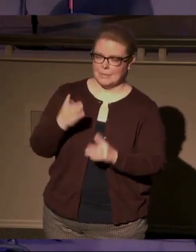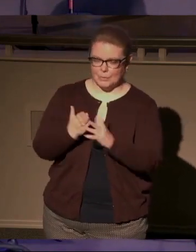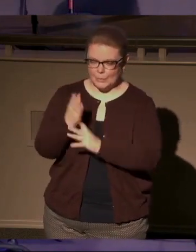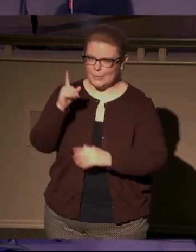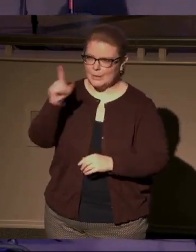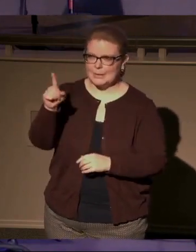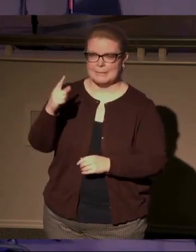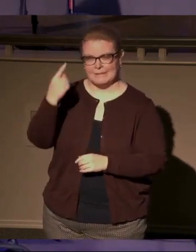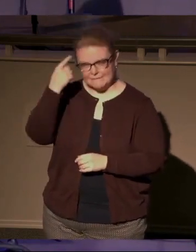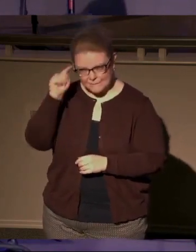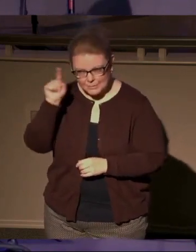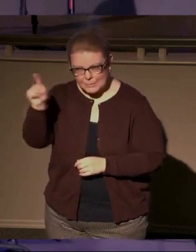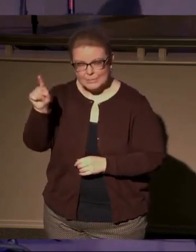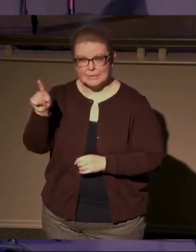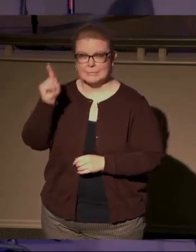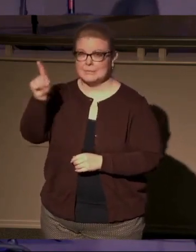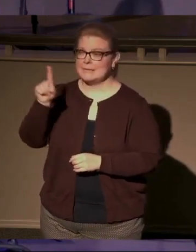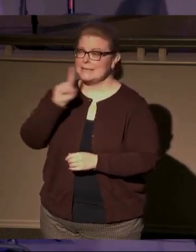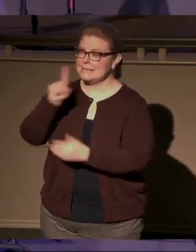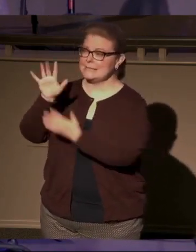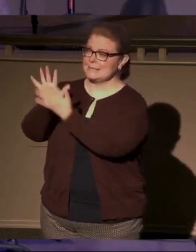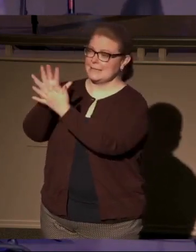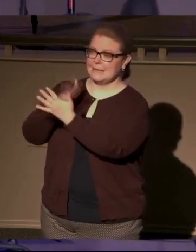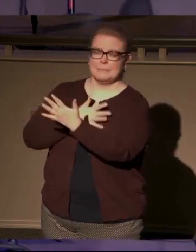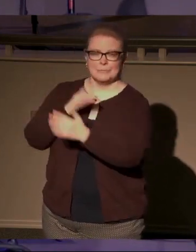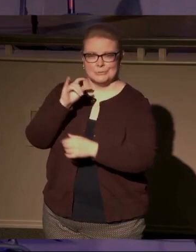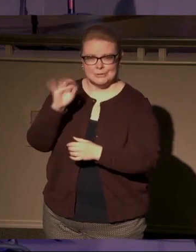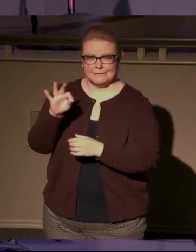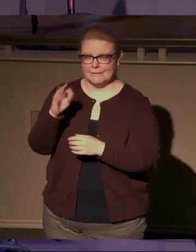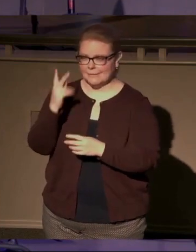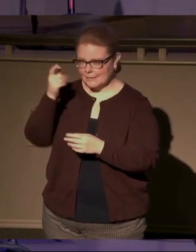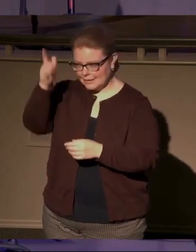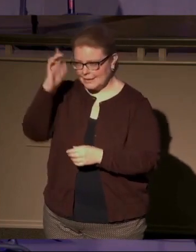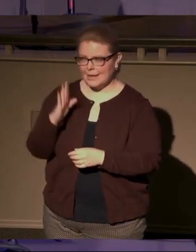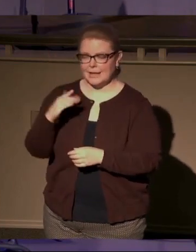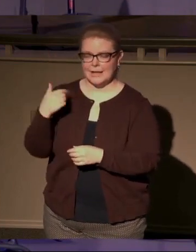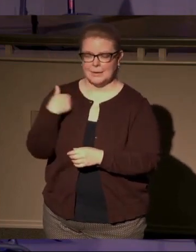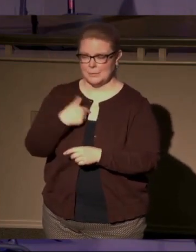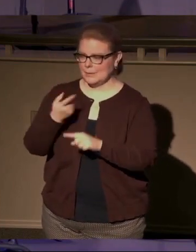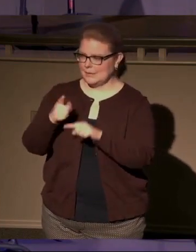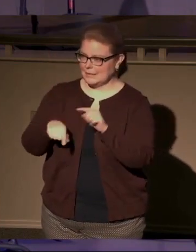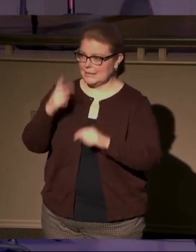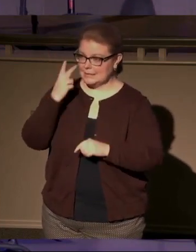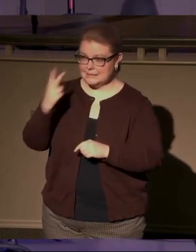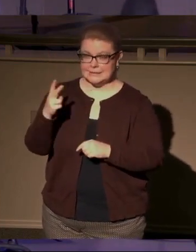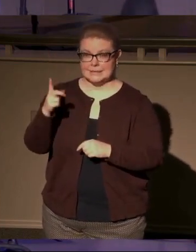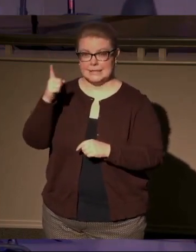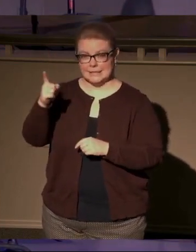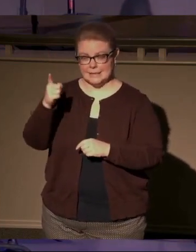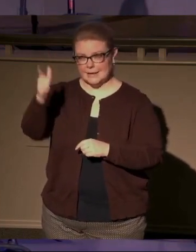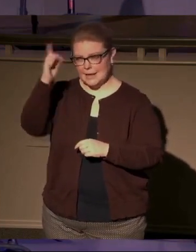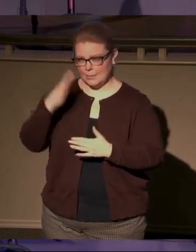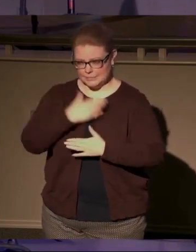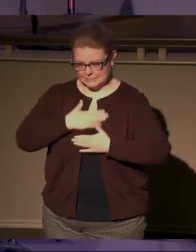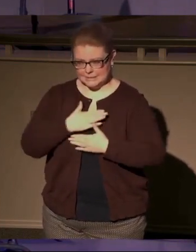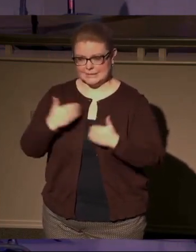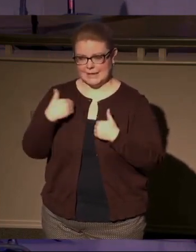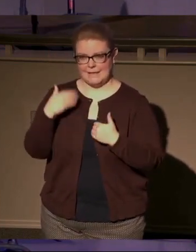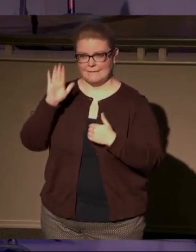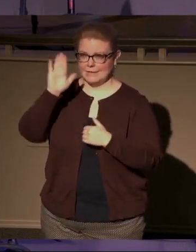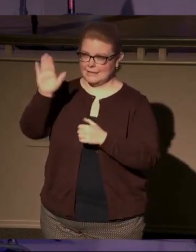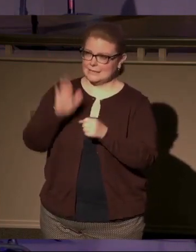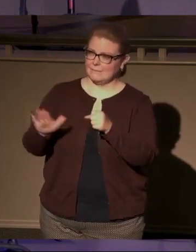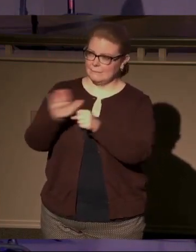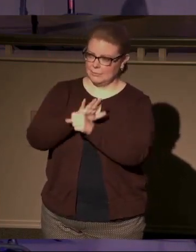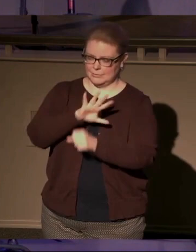He is the image of the invisible God. God was pleased to have his fullness, the fullness of God in